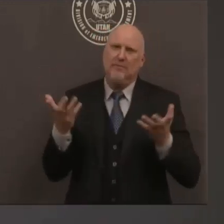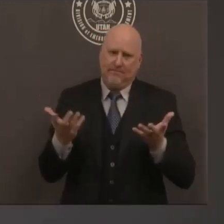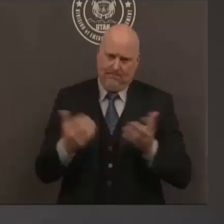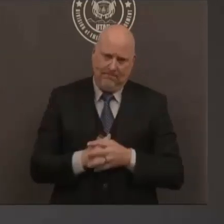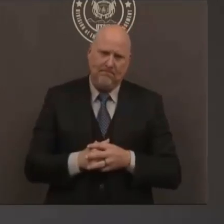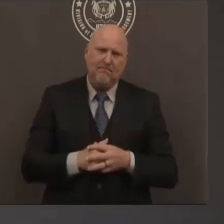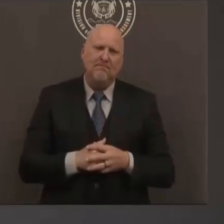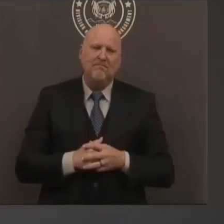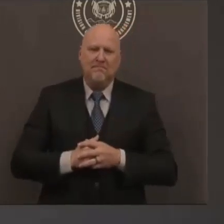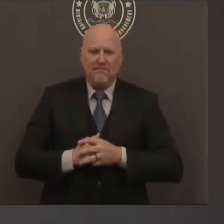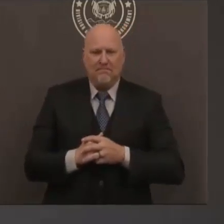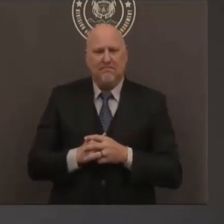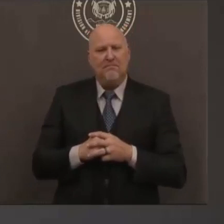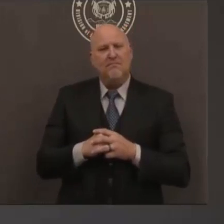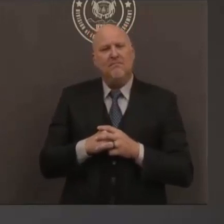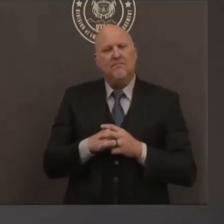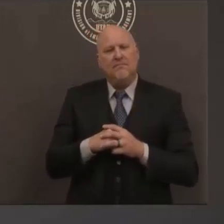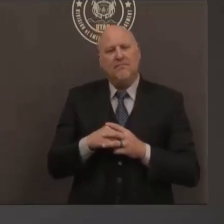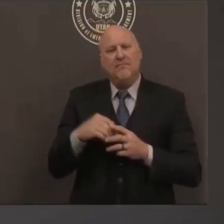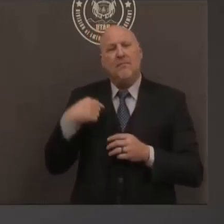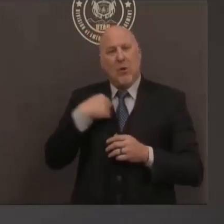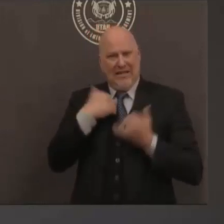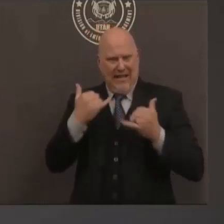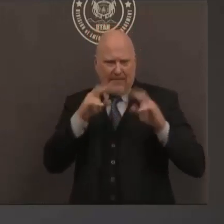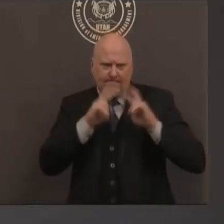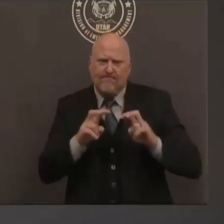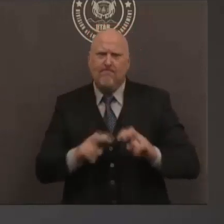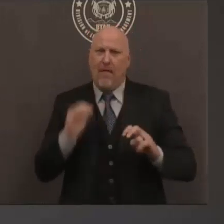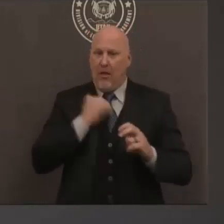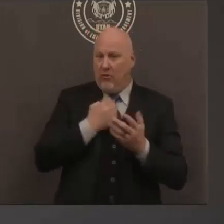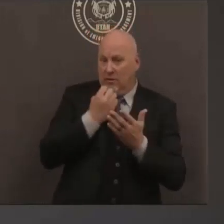can revive. But that's only through the vigilance and